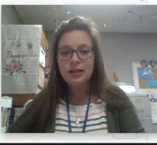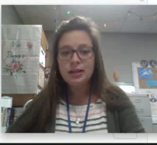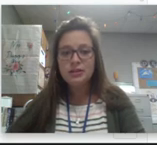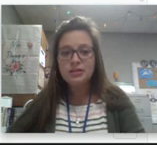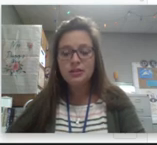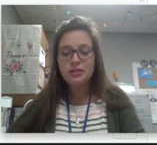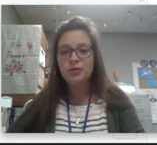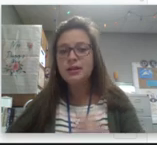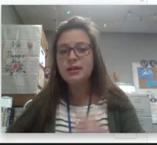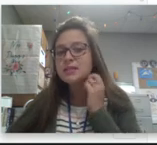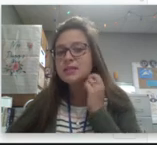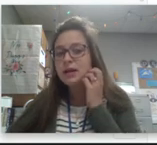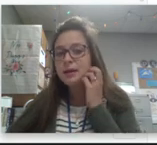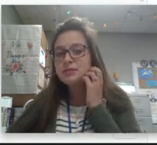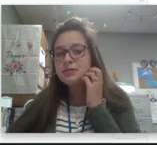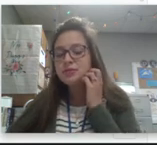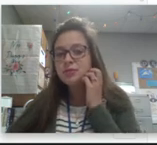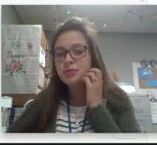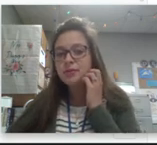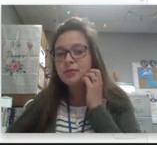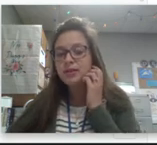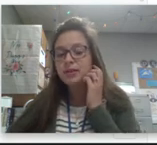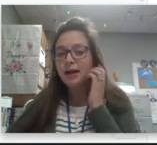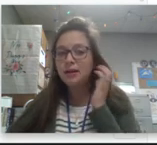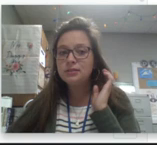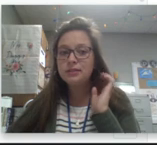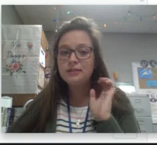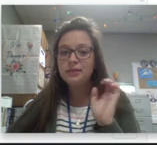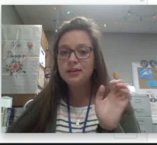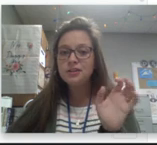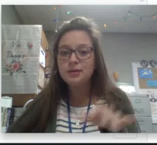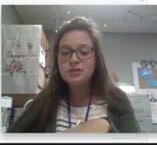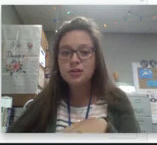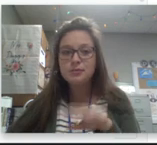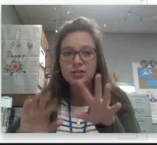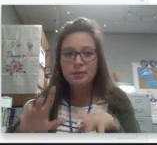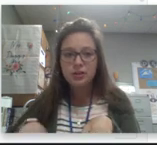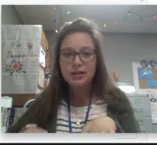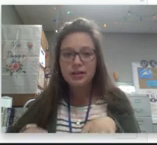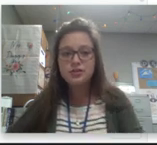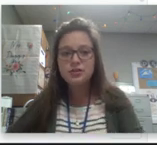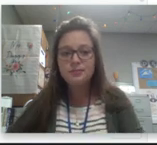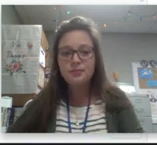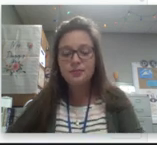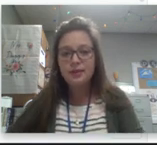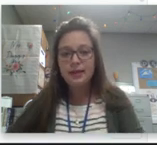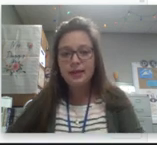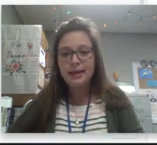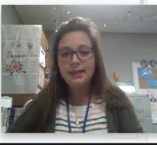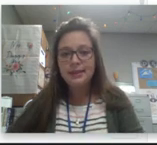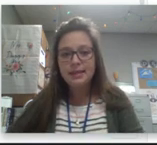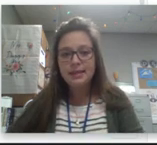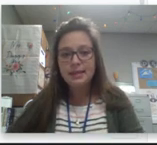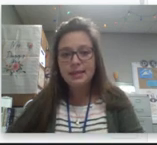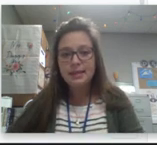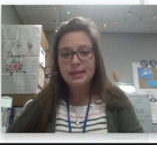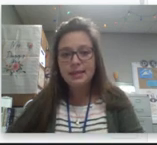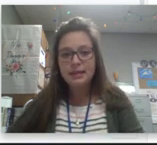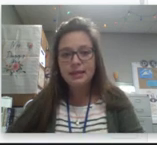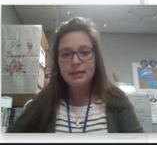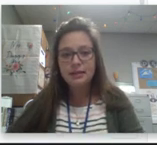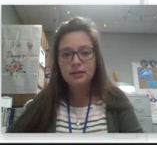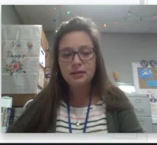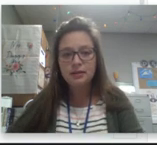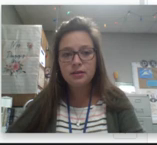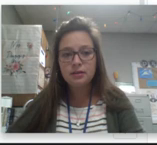So during class, you're going to take some time to fill out the fingerspelling script. Just type in your answers. And